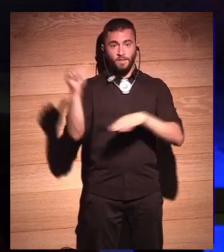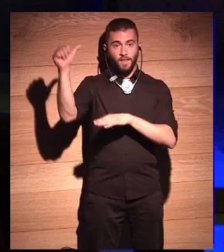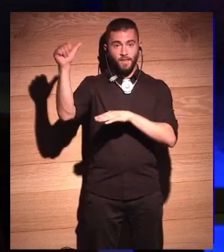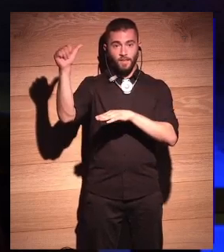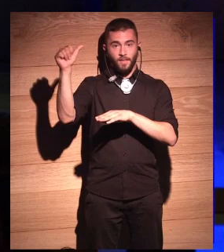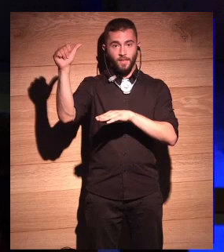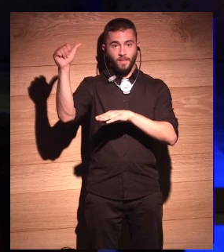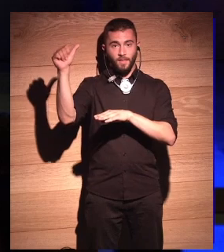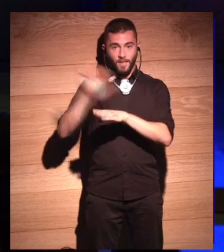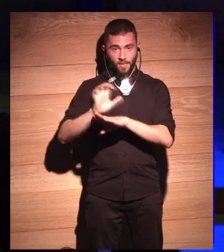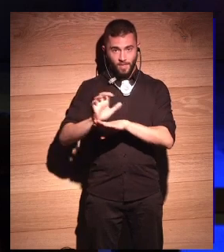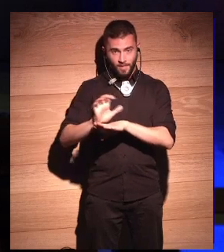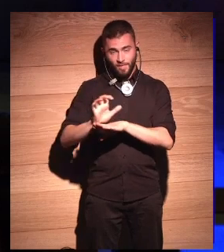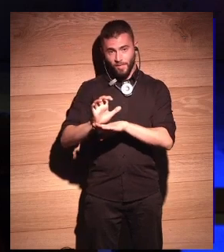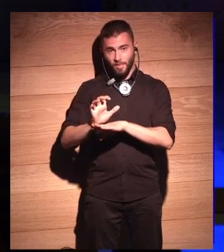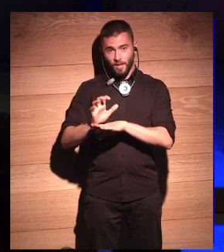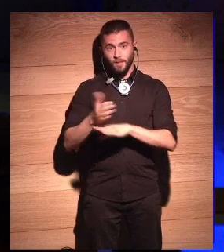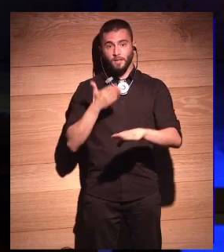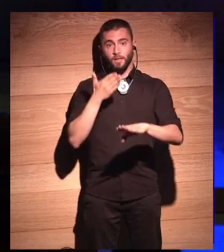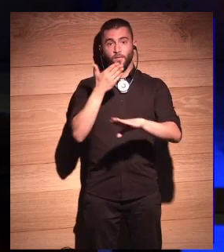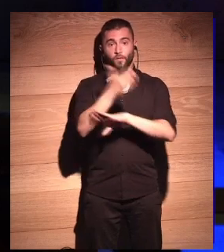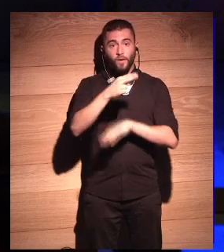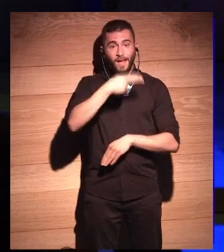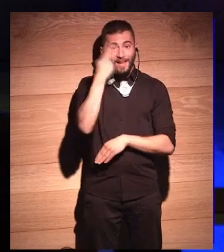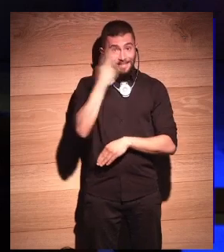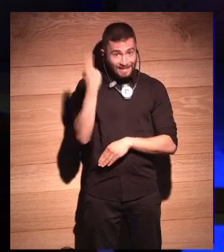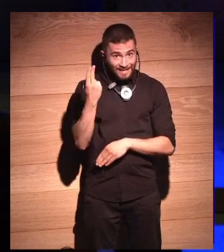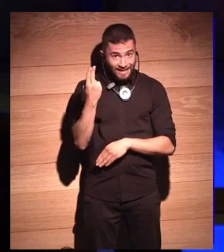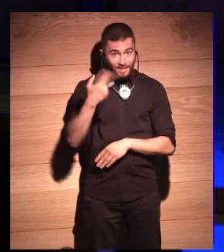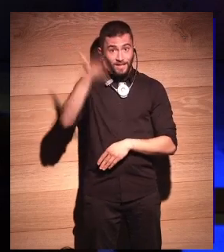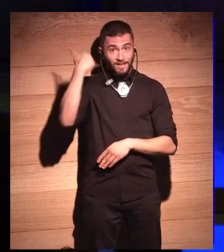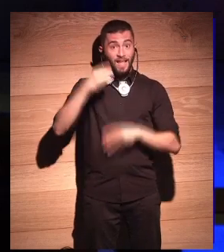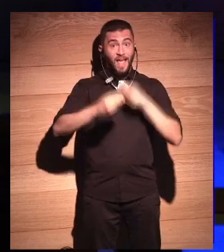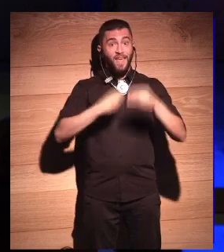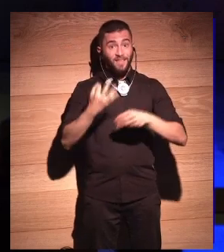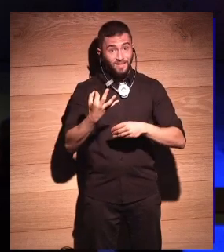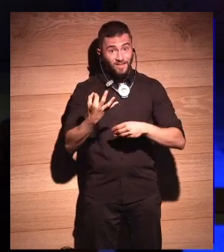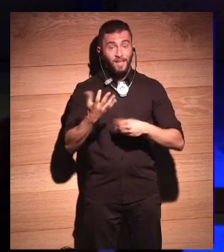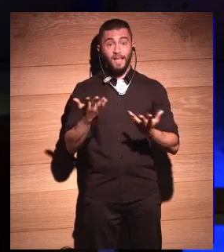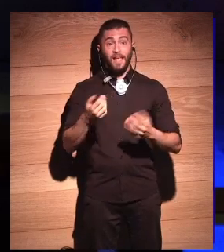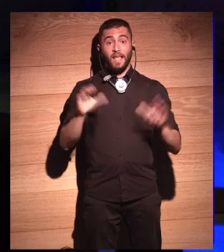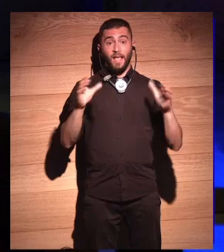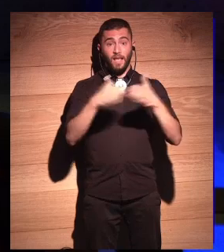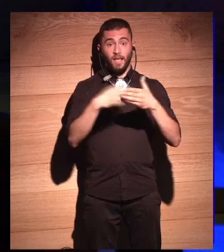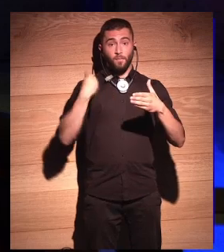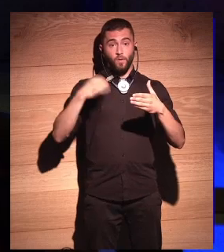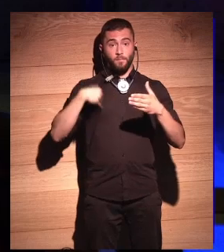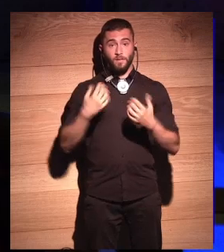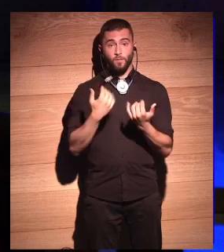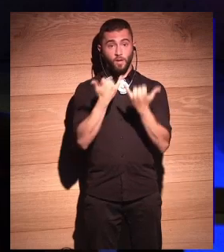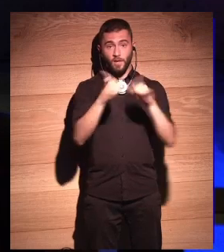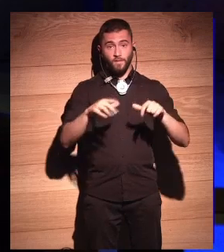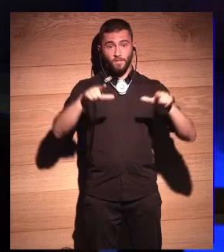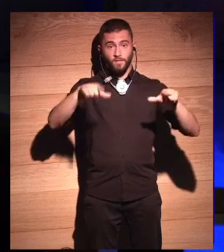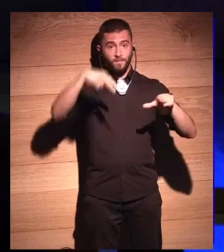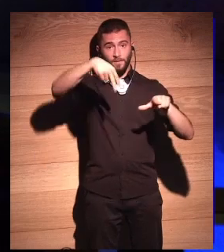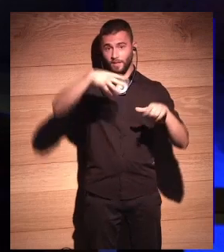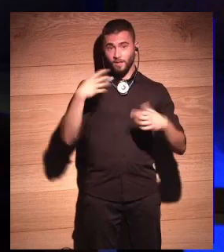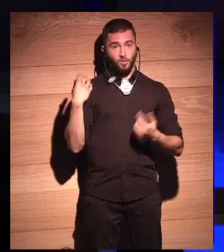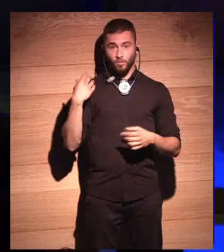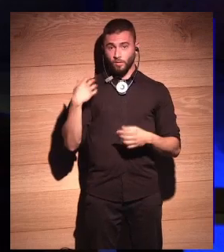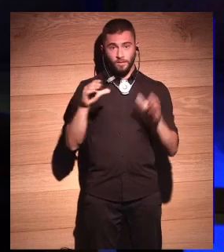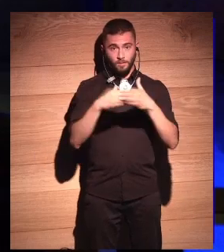were making, with mostly the same team that we make the show with, we were using a motion capture suit